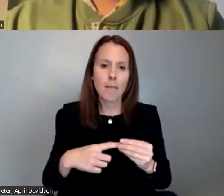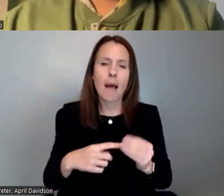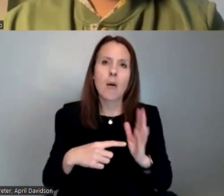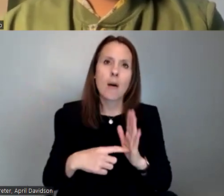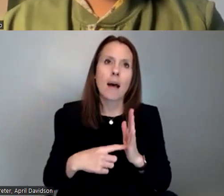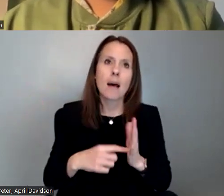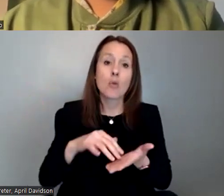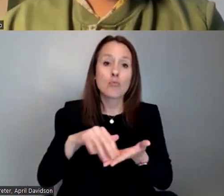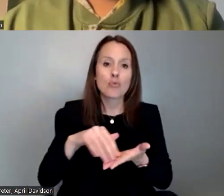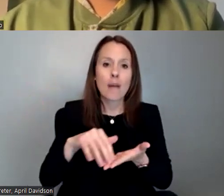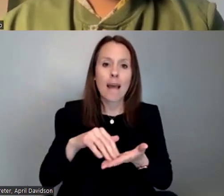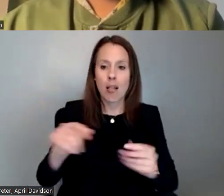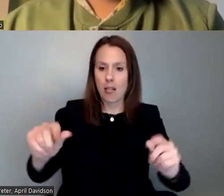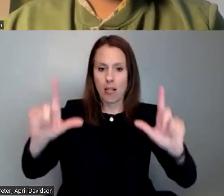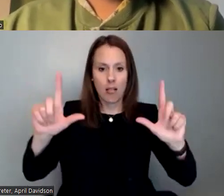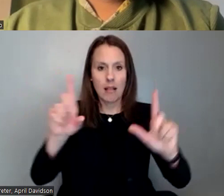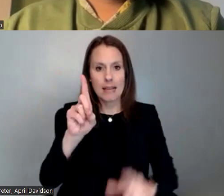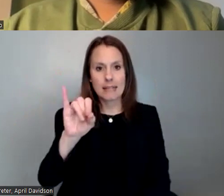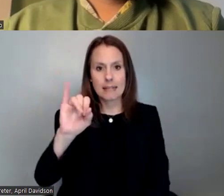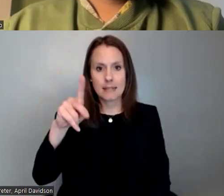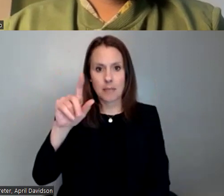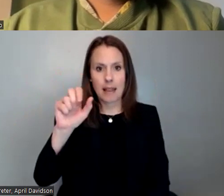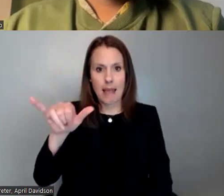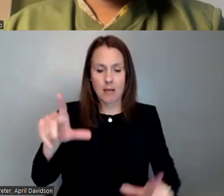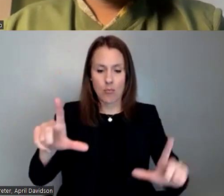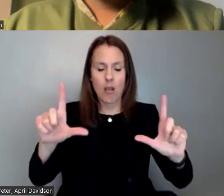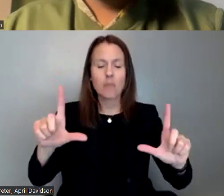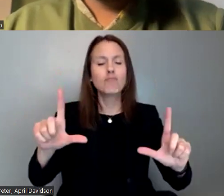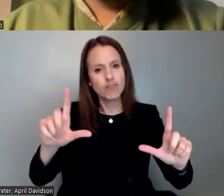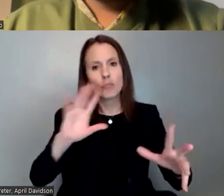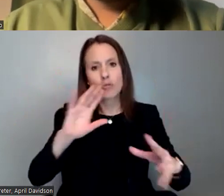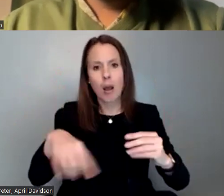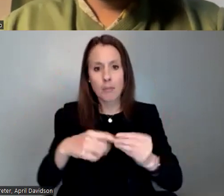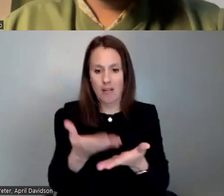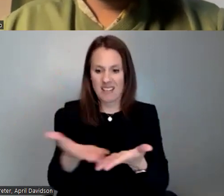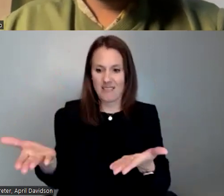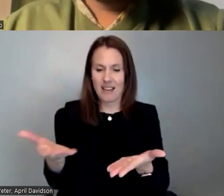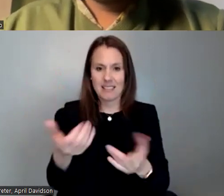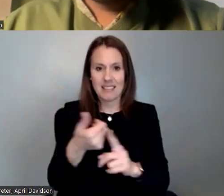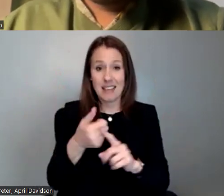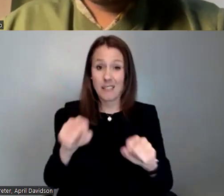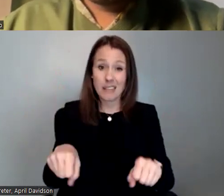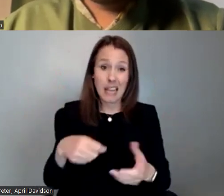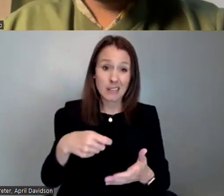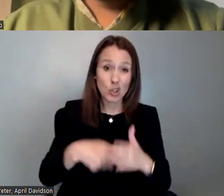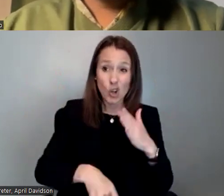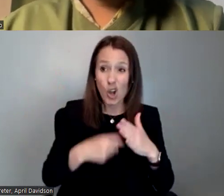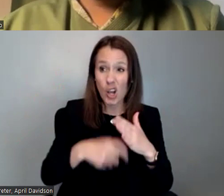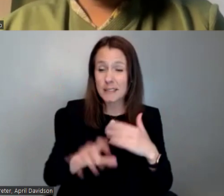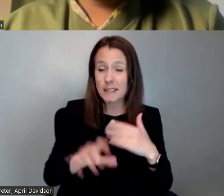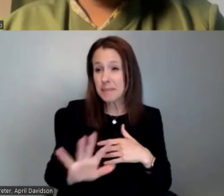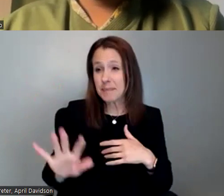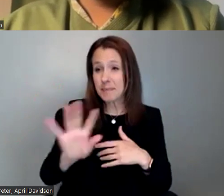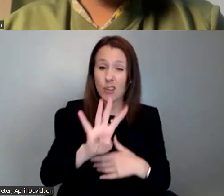example, a Braille display, a refreshable Braille display. You're talking about a device that can cost anywhere from,